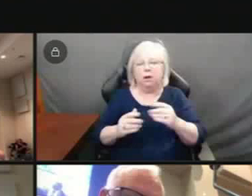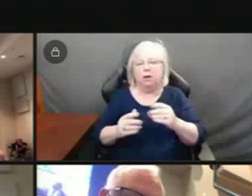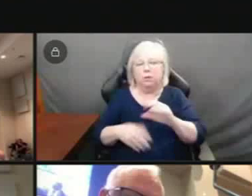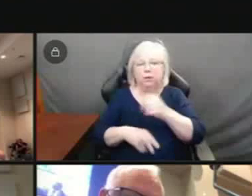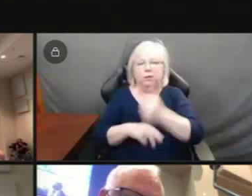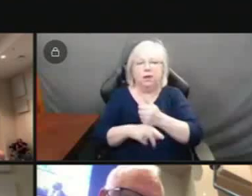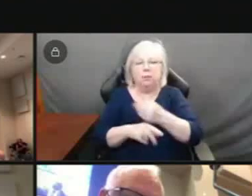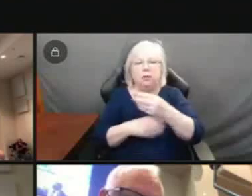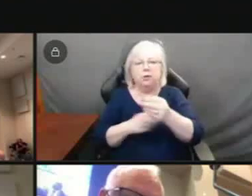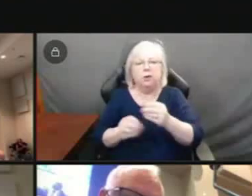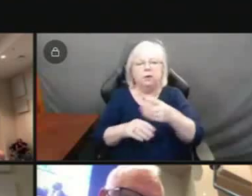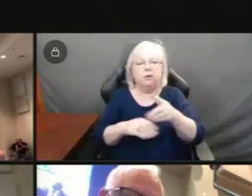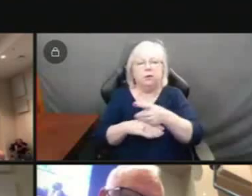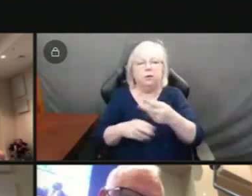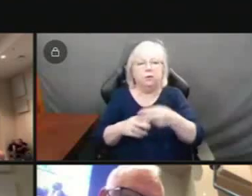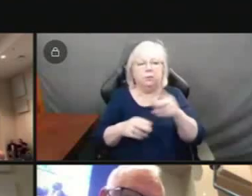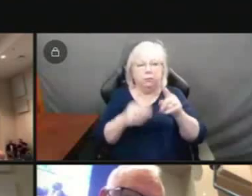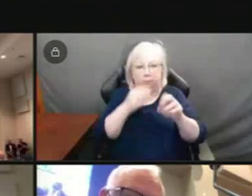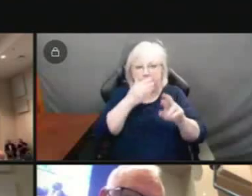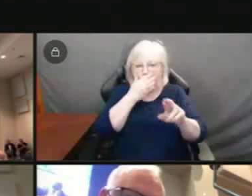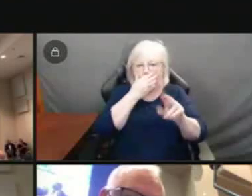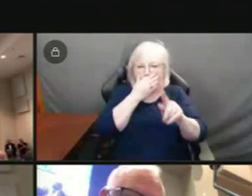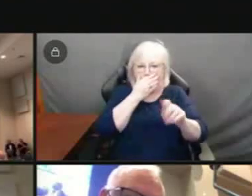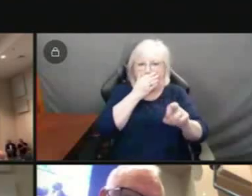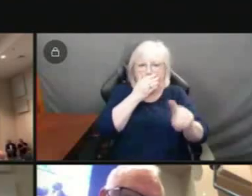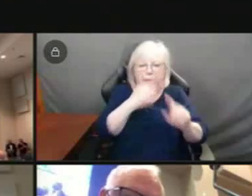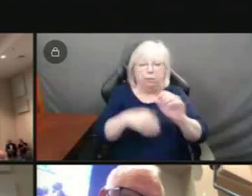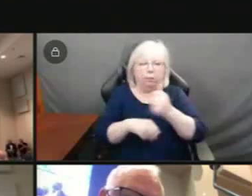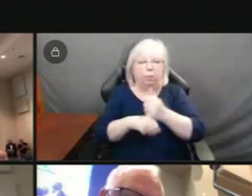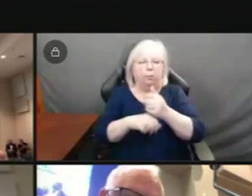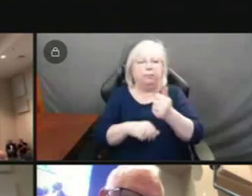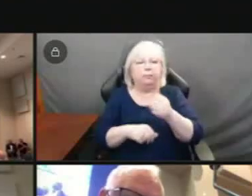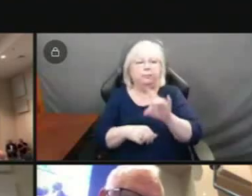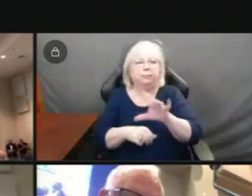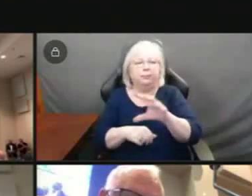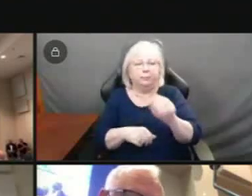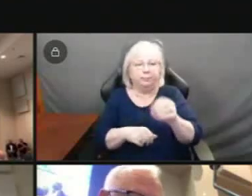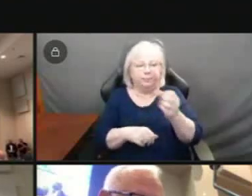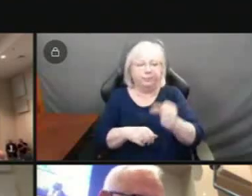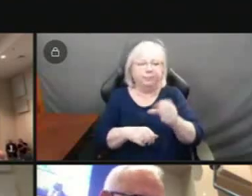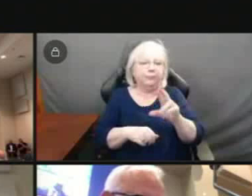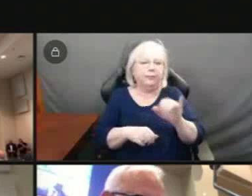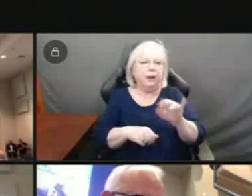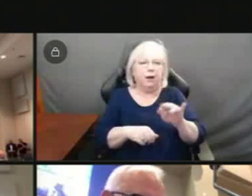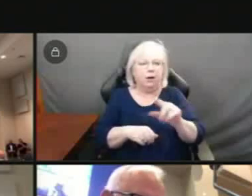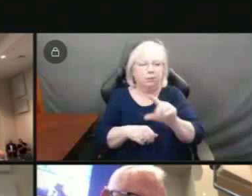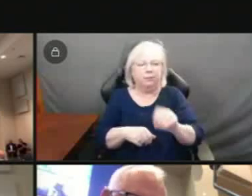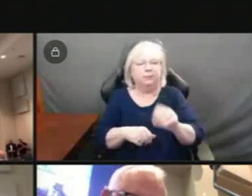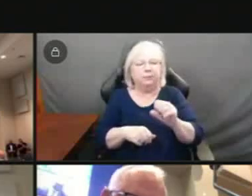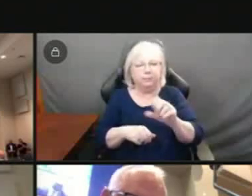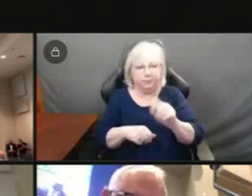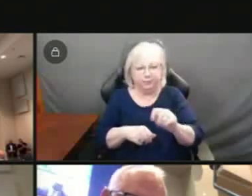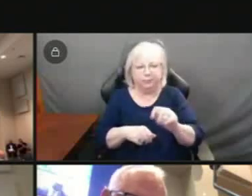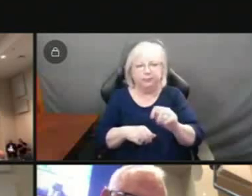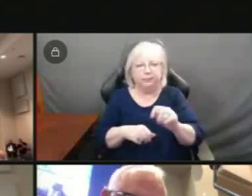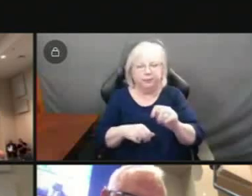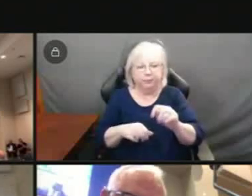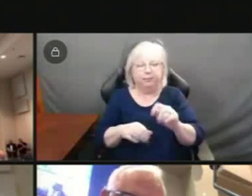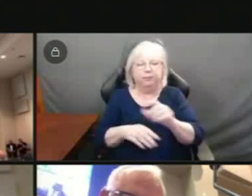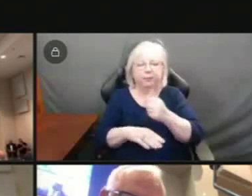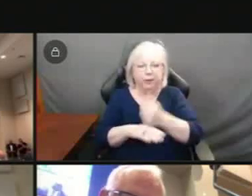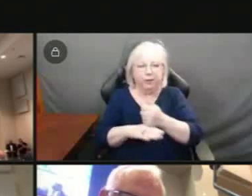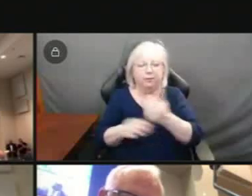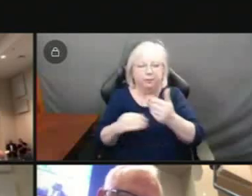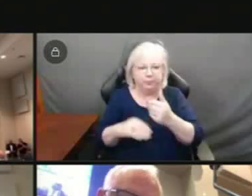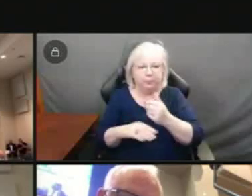establish a planned office district titled Pier POD, located at 1850 South Ringo Street. An ordinance to approve a planned zoning